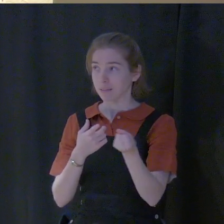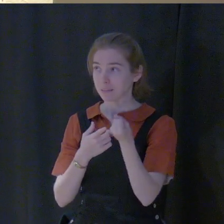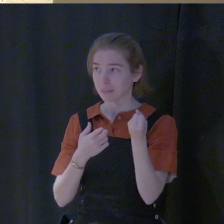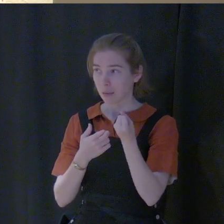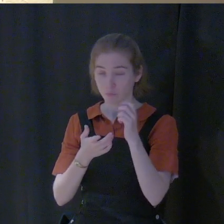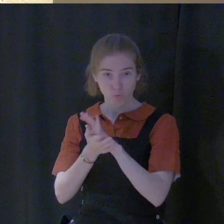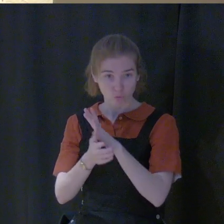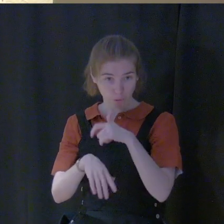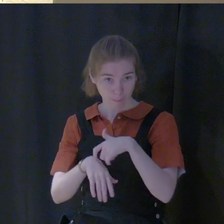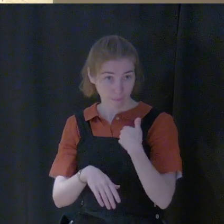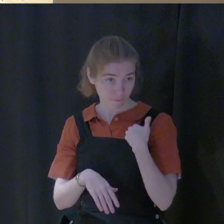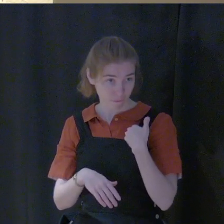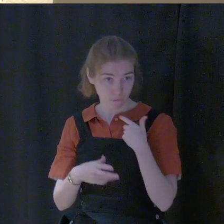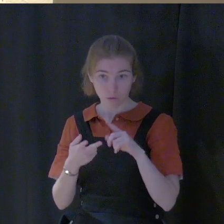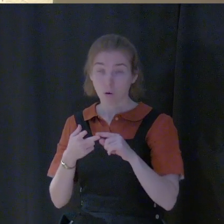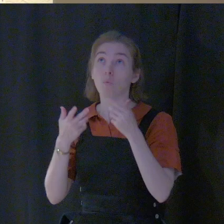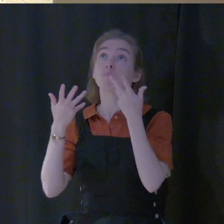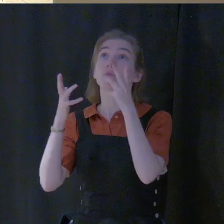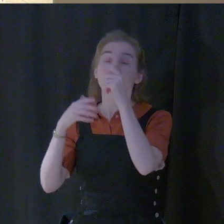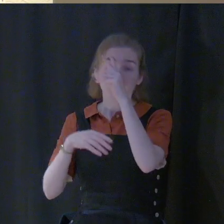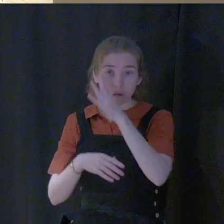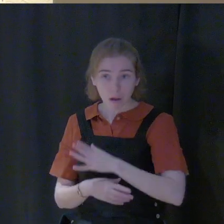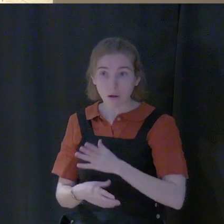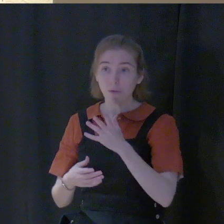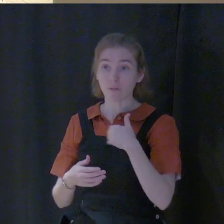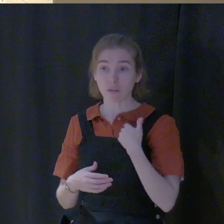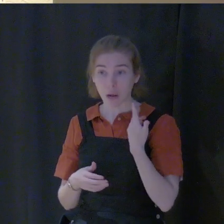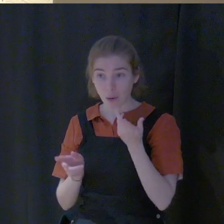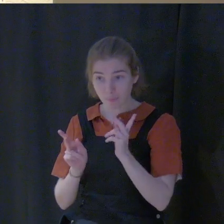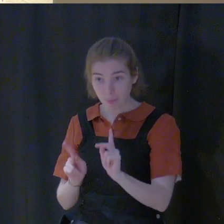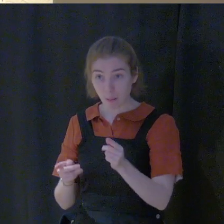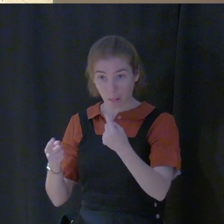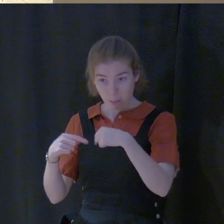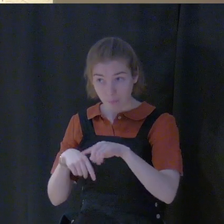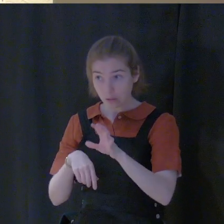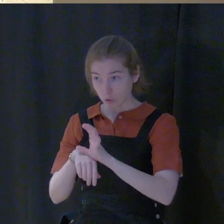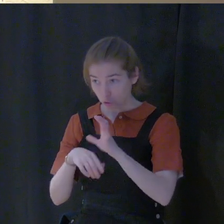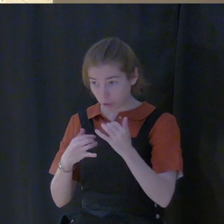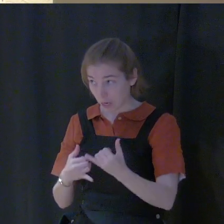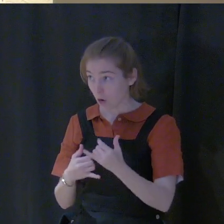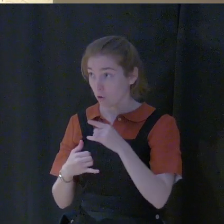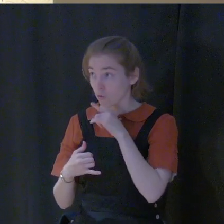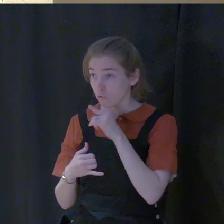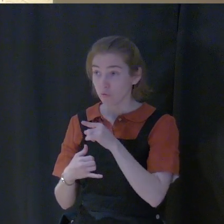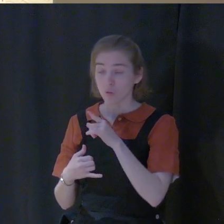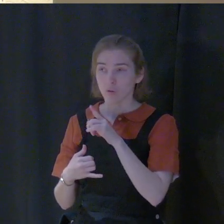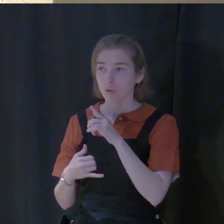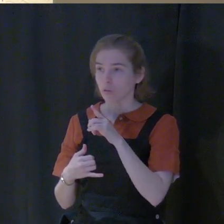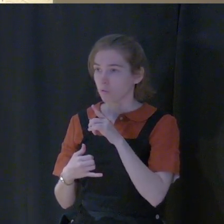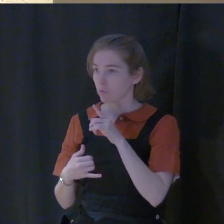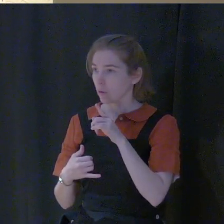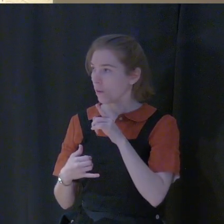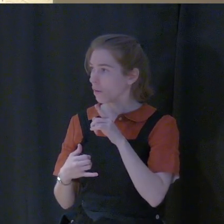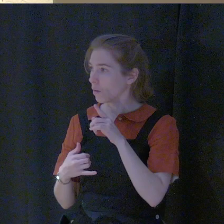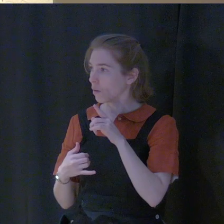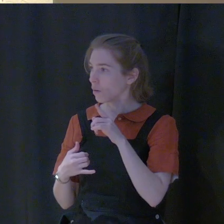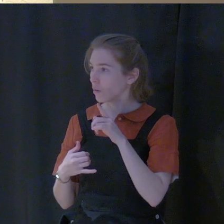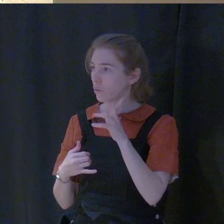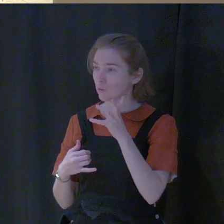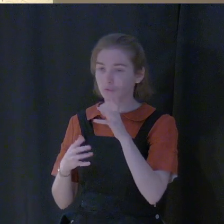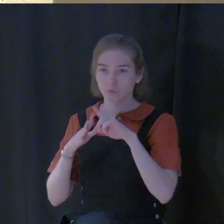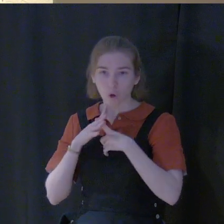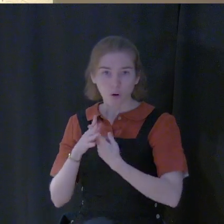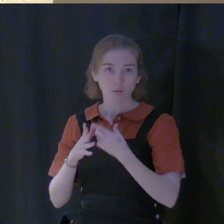time. Praise God, we have the number of young people that are attending our church right now that we've revisited our children's division of Sabbath